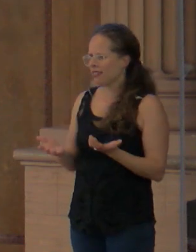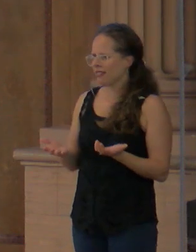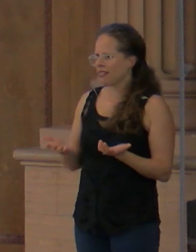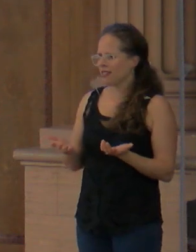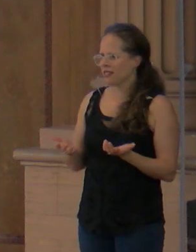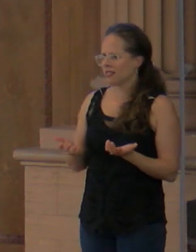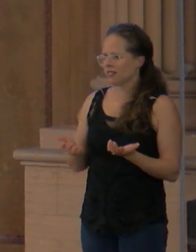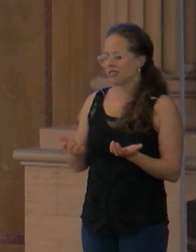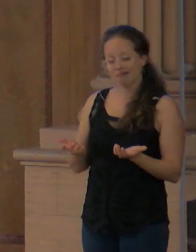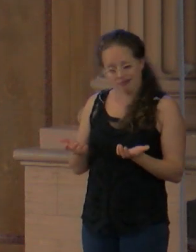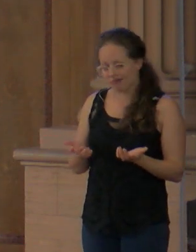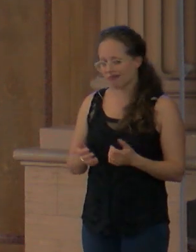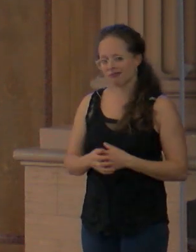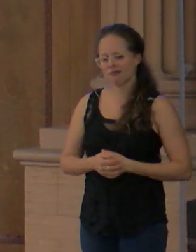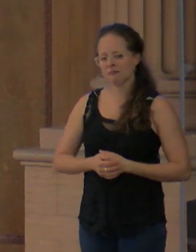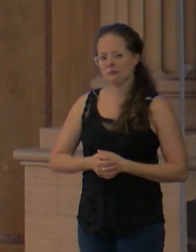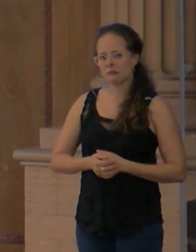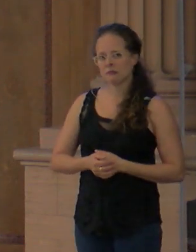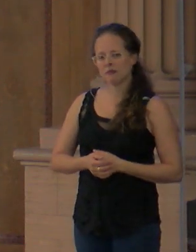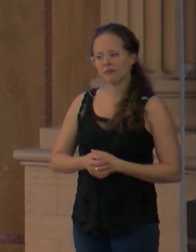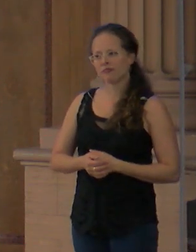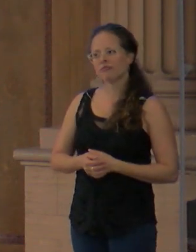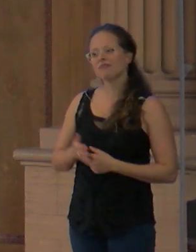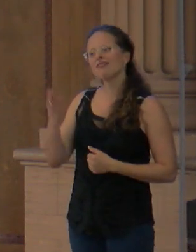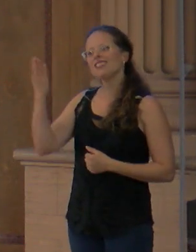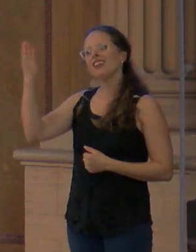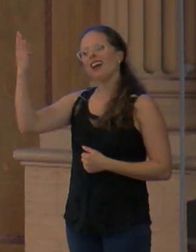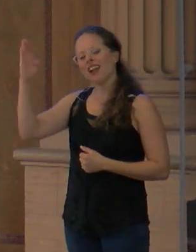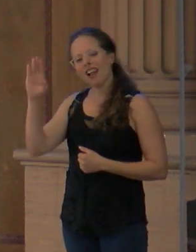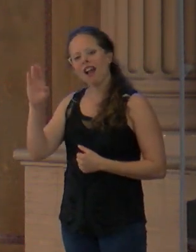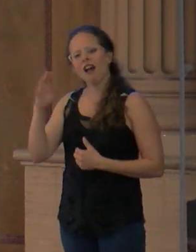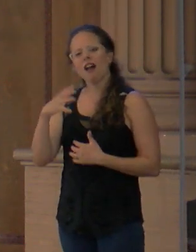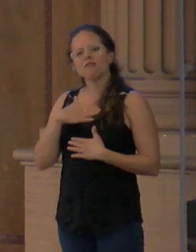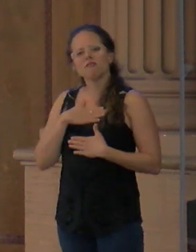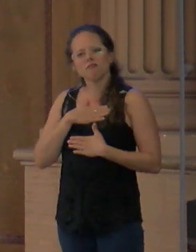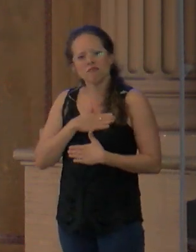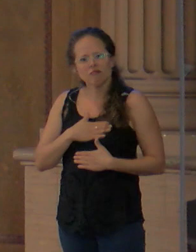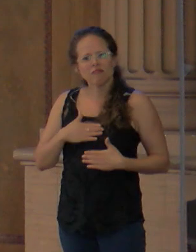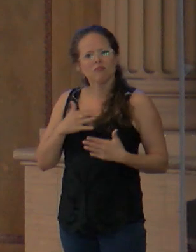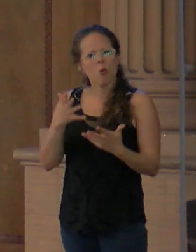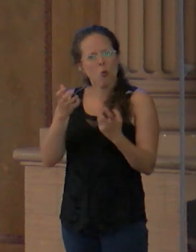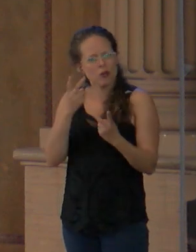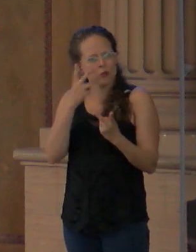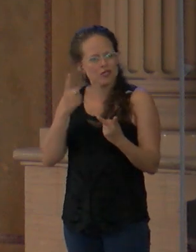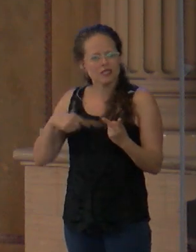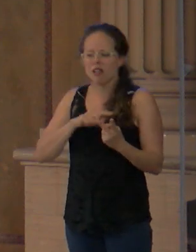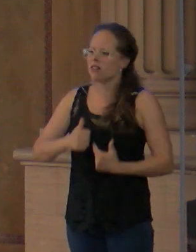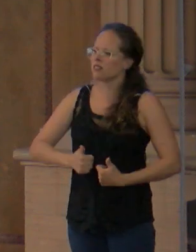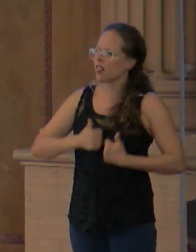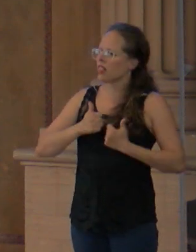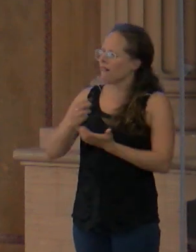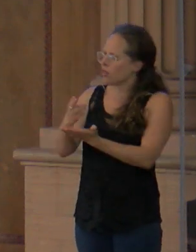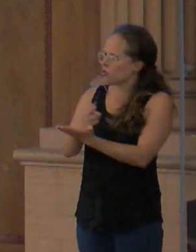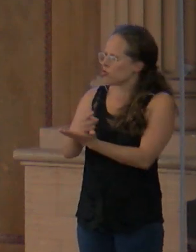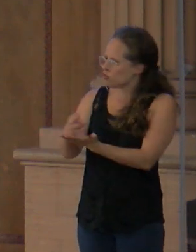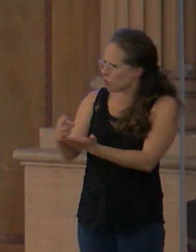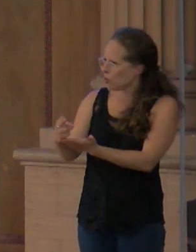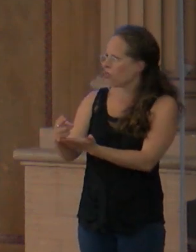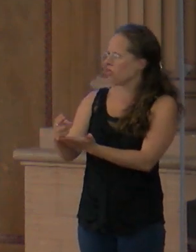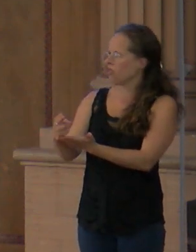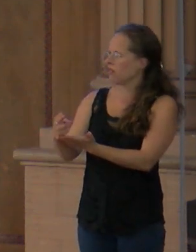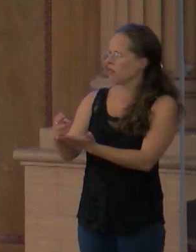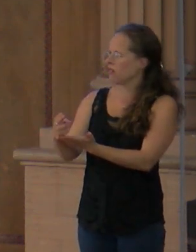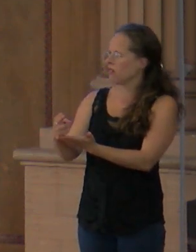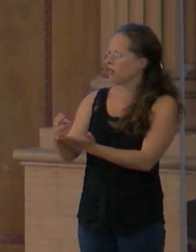losing. He really delights in it when we're true. We don't want to have a just weight and an unjust weight